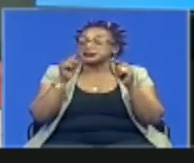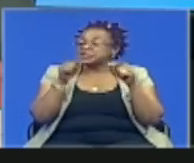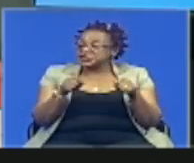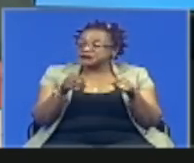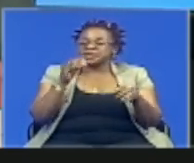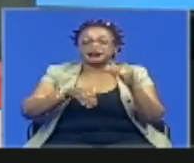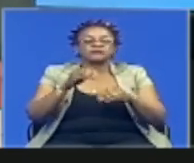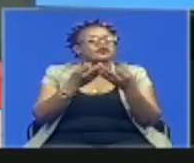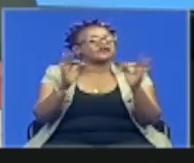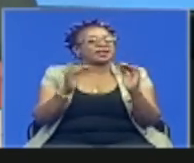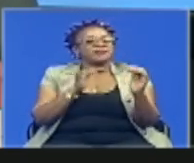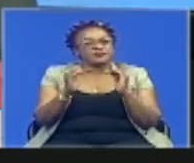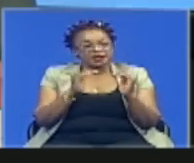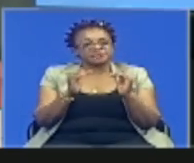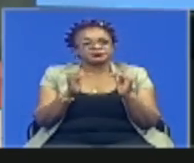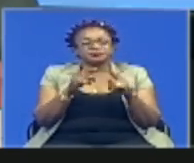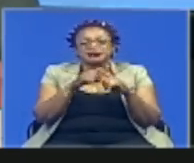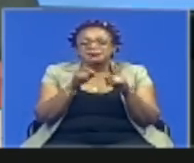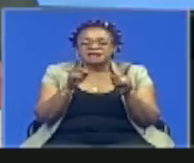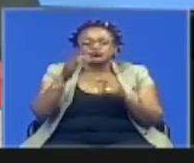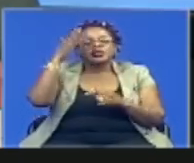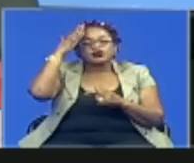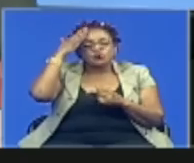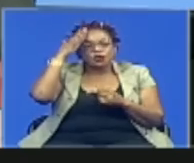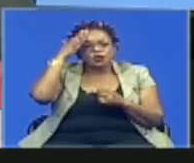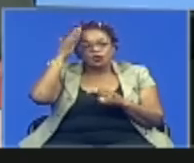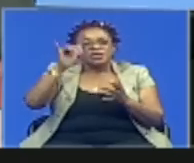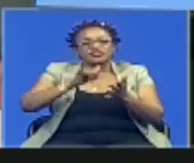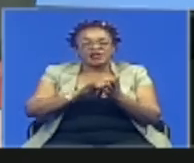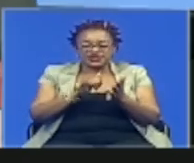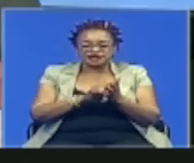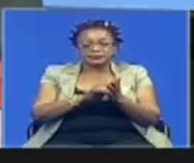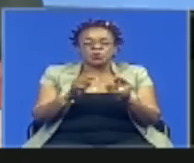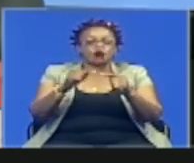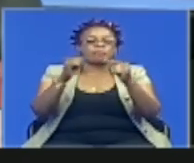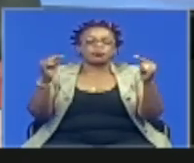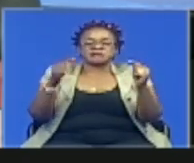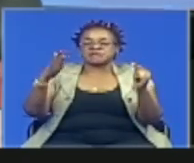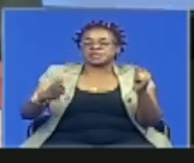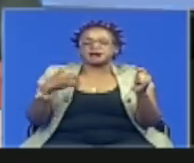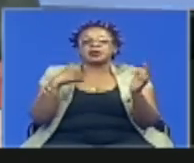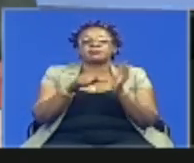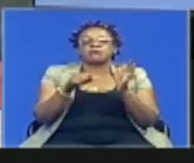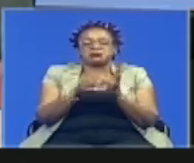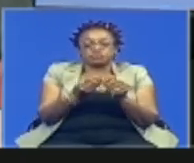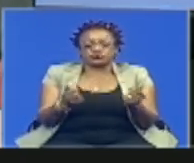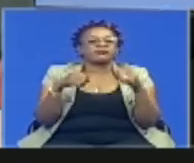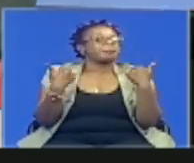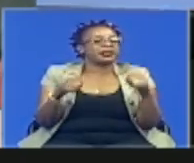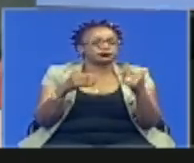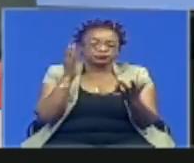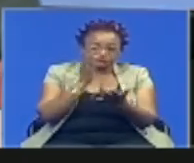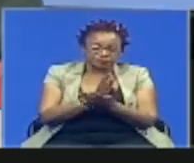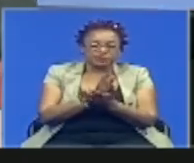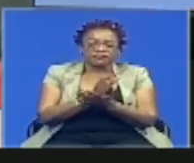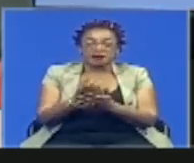is free and fair. But we know that the opposing side had issues that have not been addressed. Indeed, the issues raised